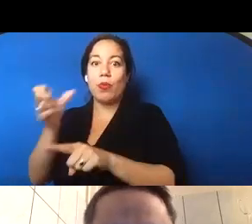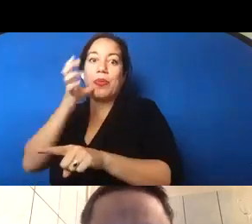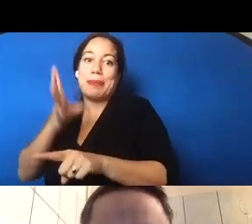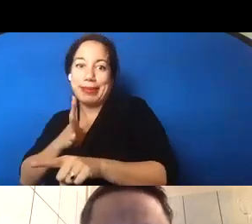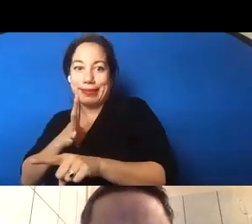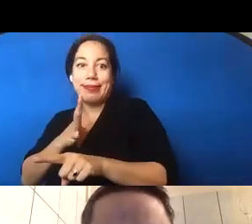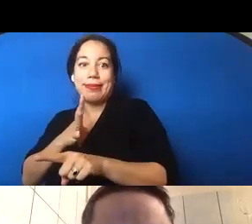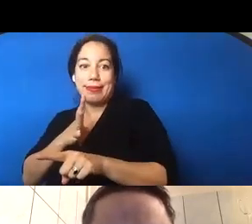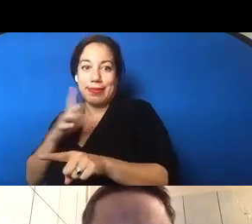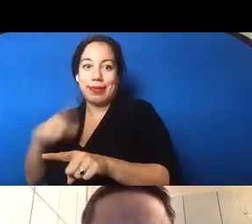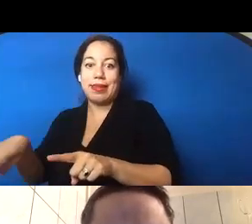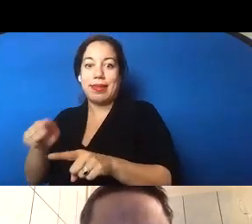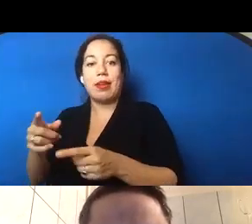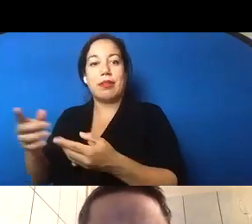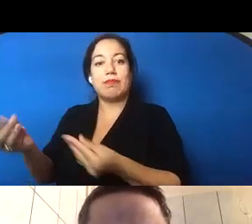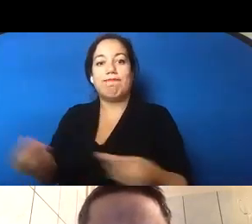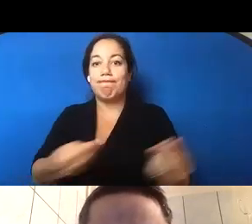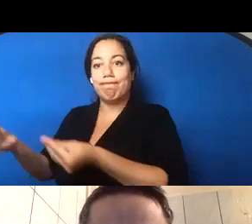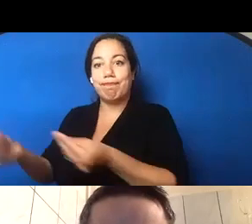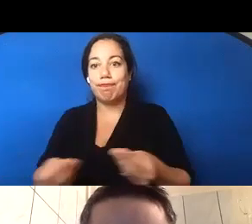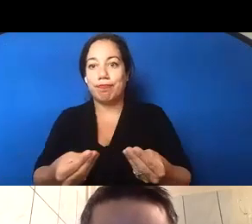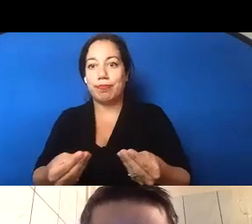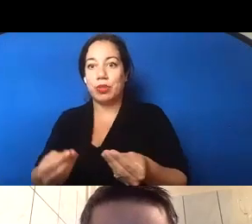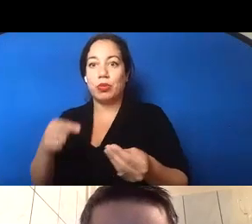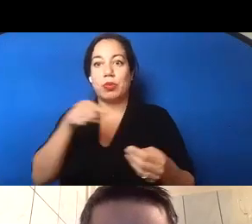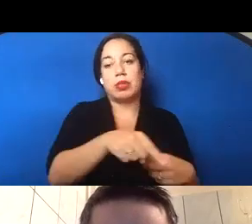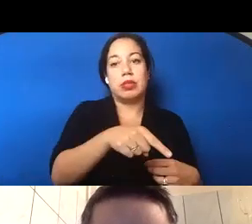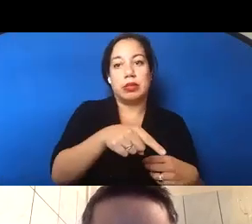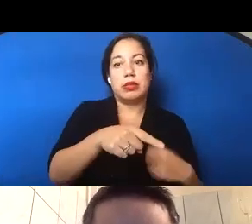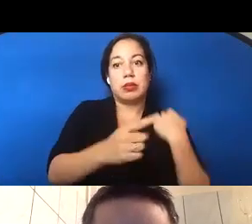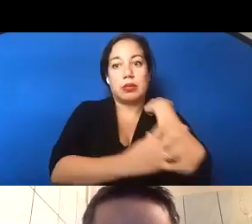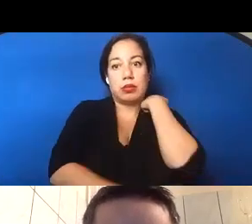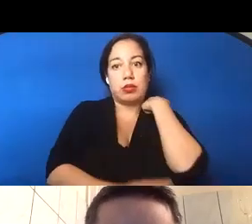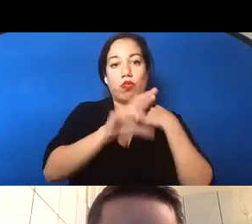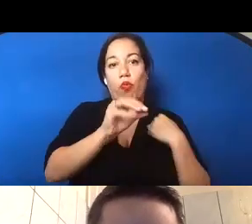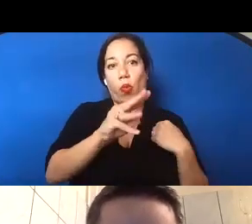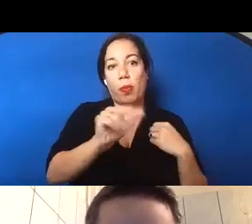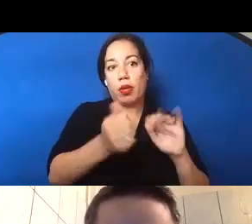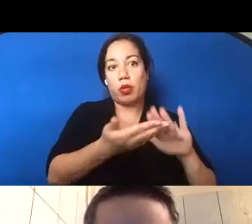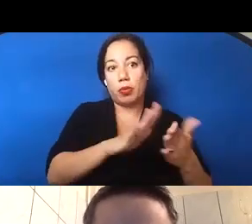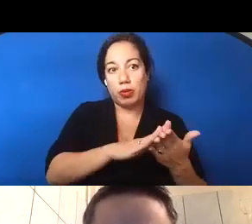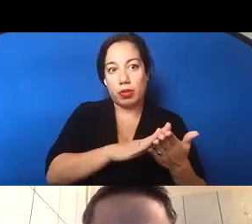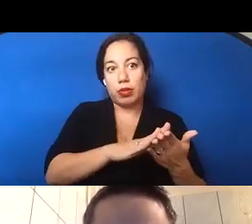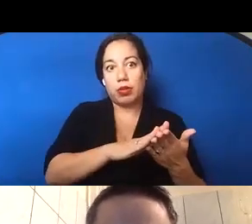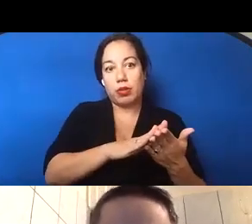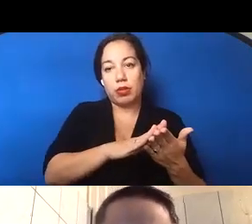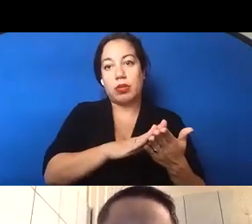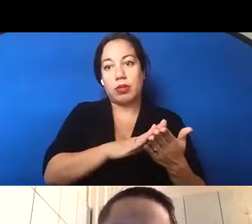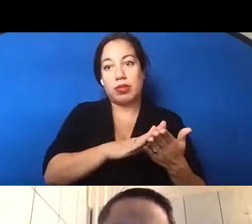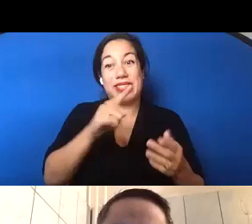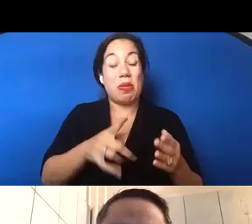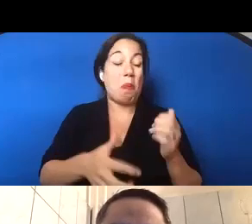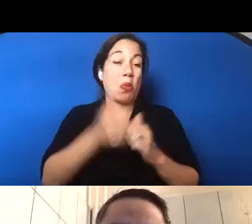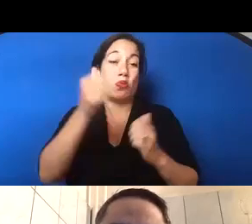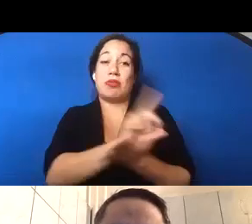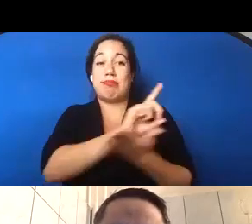who act as a liaison, as a contact between these impoverished Roma communities. Roma are among the most discriminated